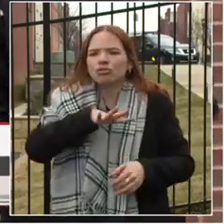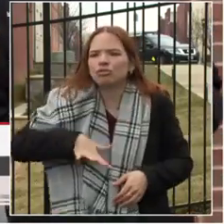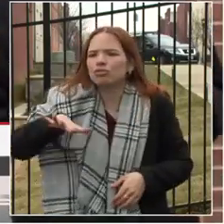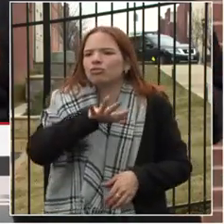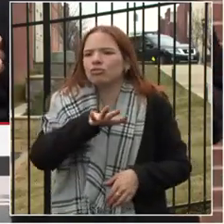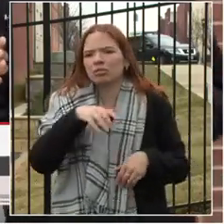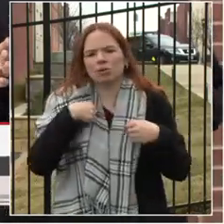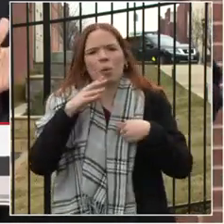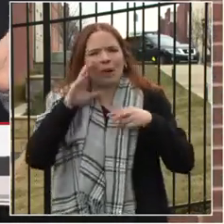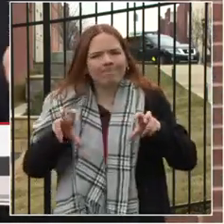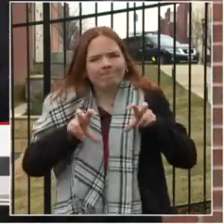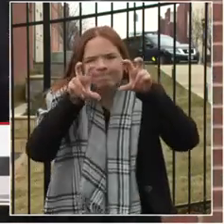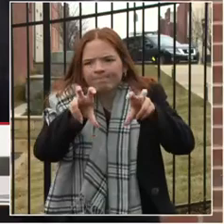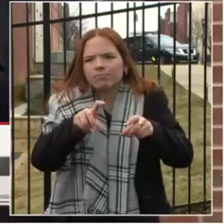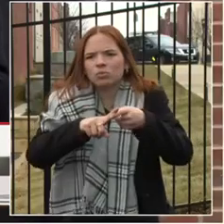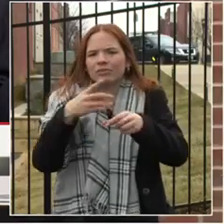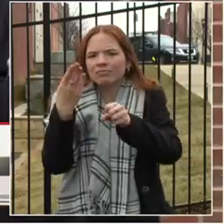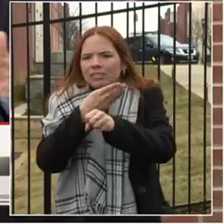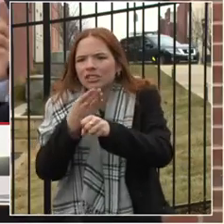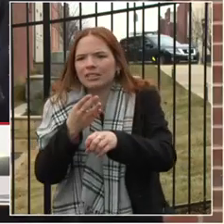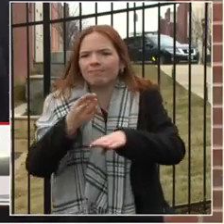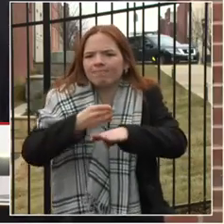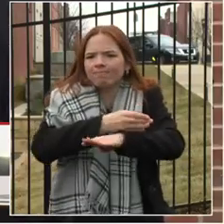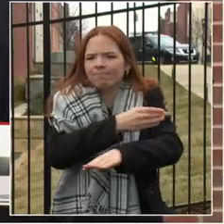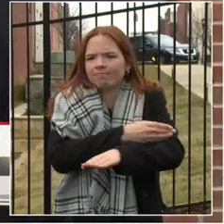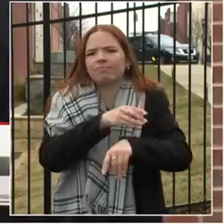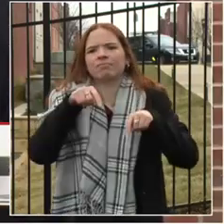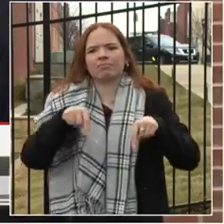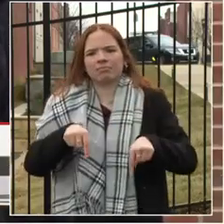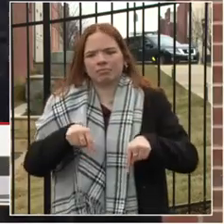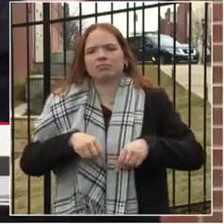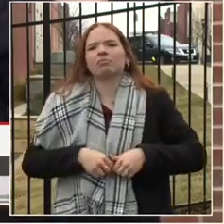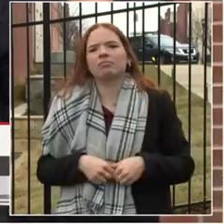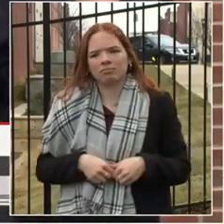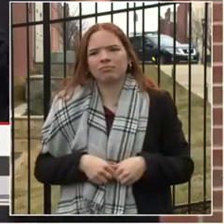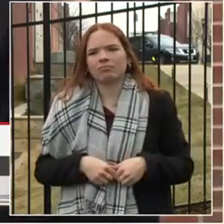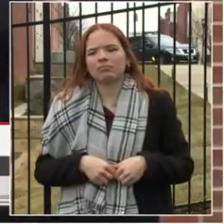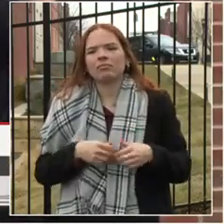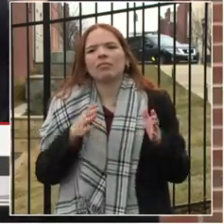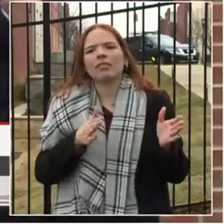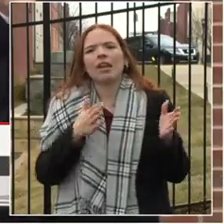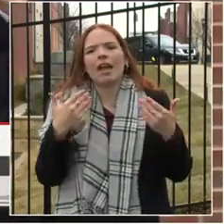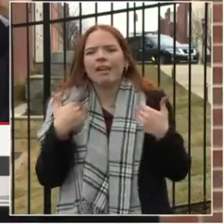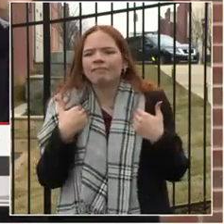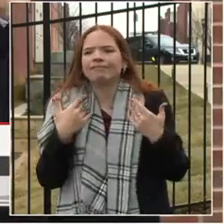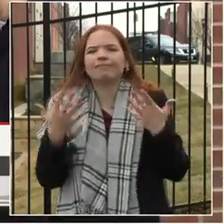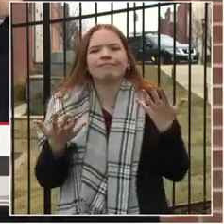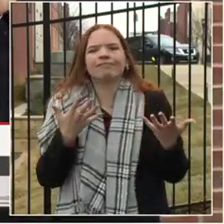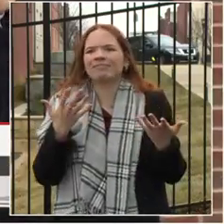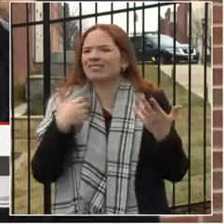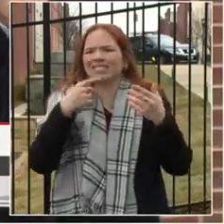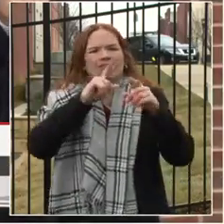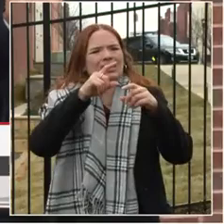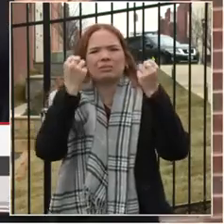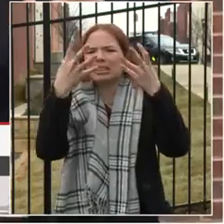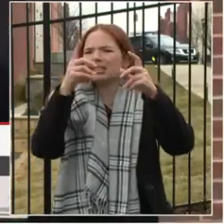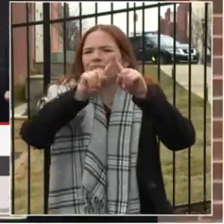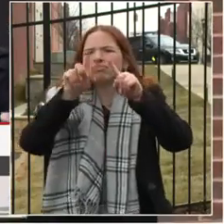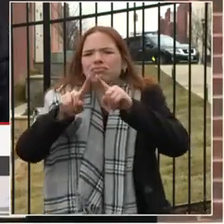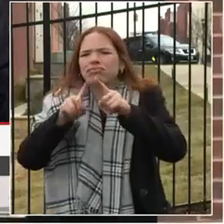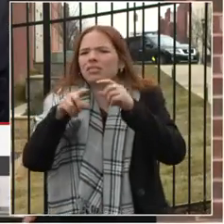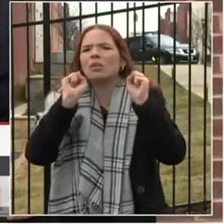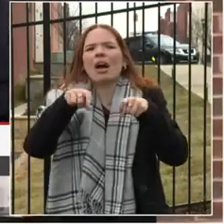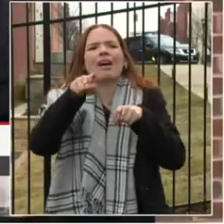to renovate at Edgewood. You've got Turkey Thicket, right? So you have your pick of where you want to go hang out with the